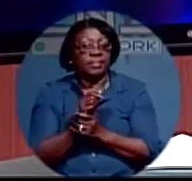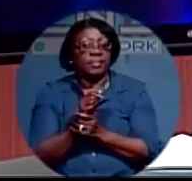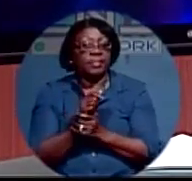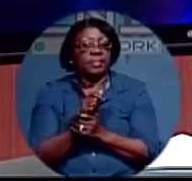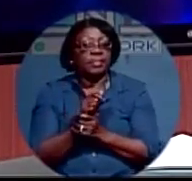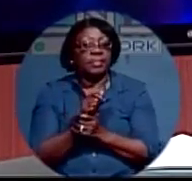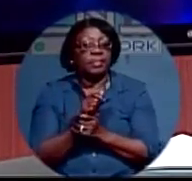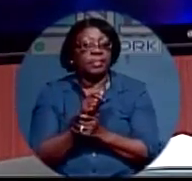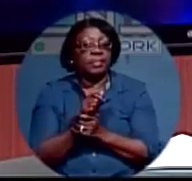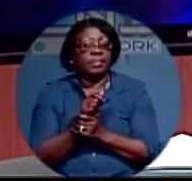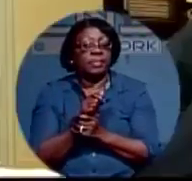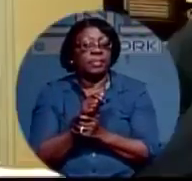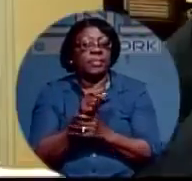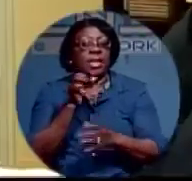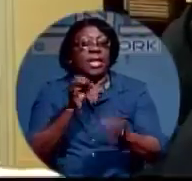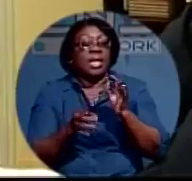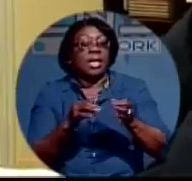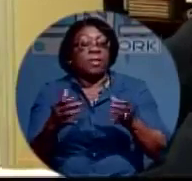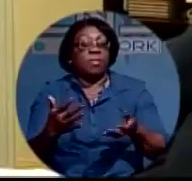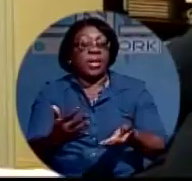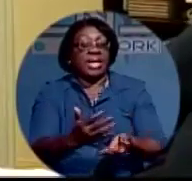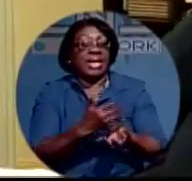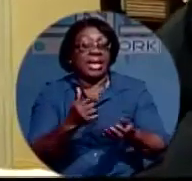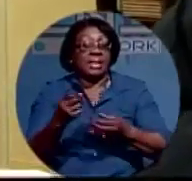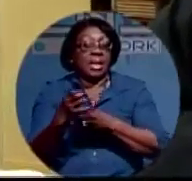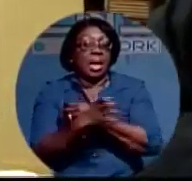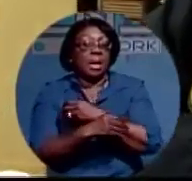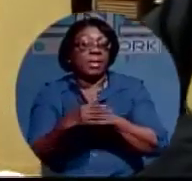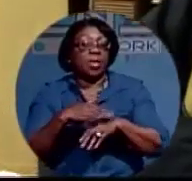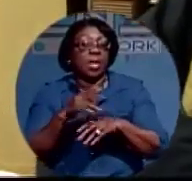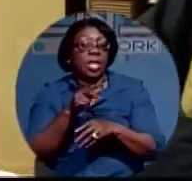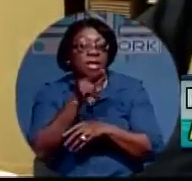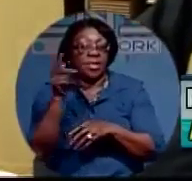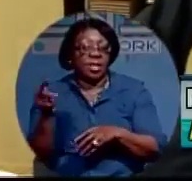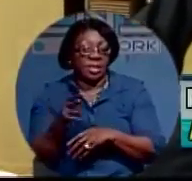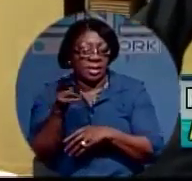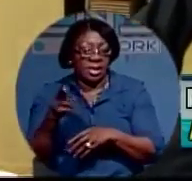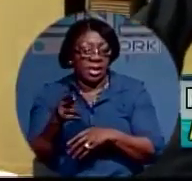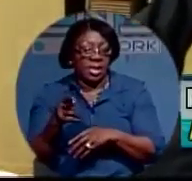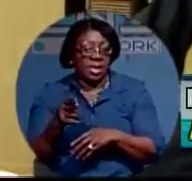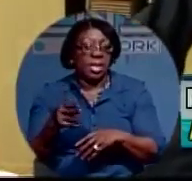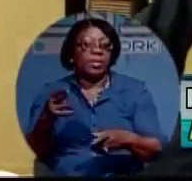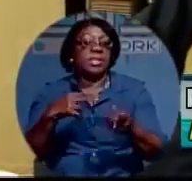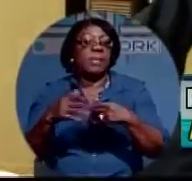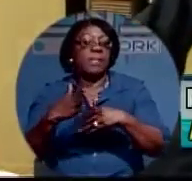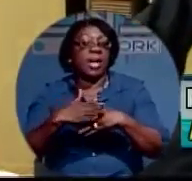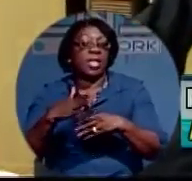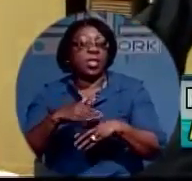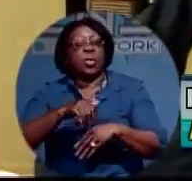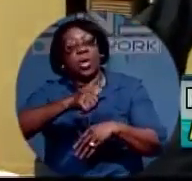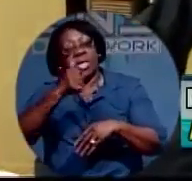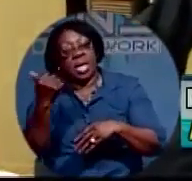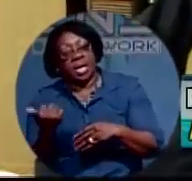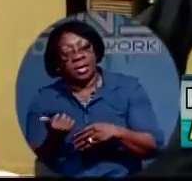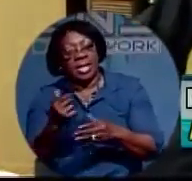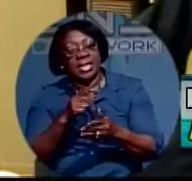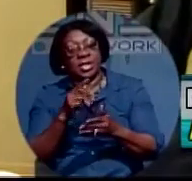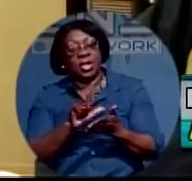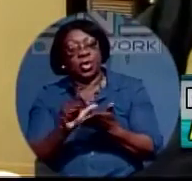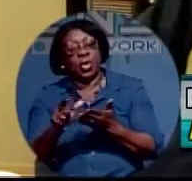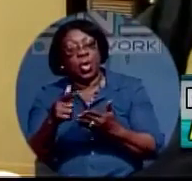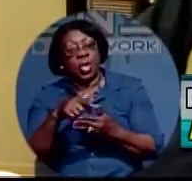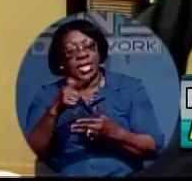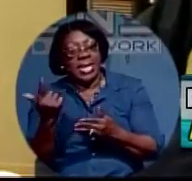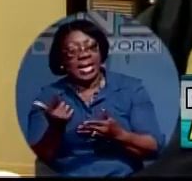delays. If we collect you on a Thursday, then we should be back to you by the following Thursday. If we do not come